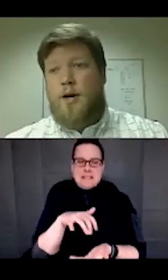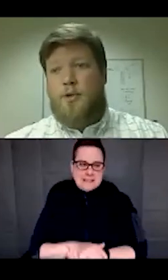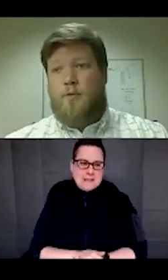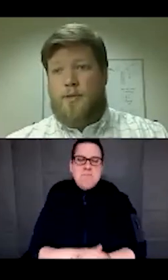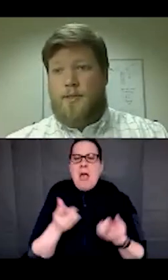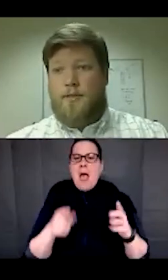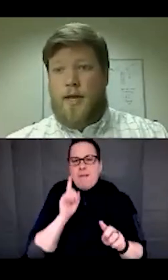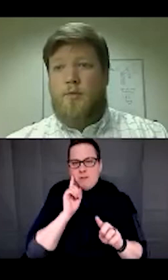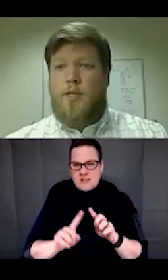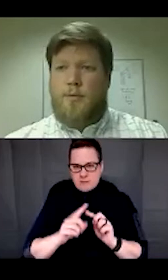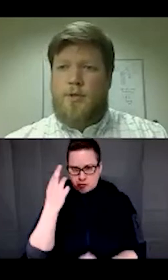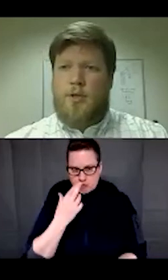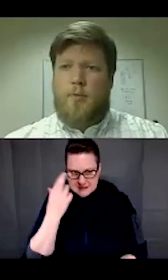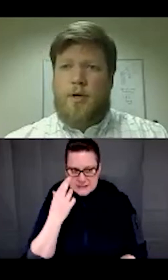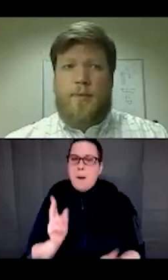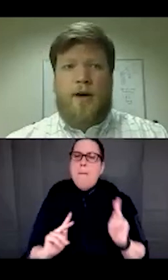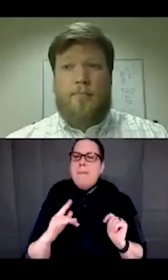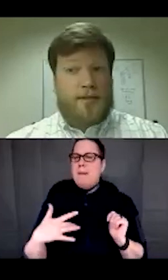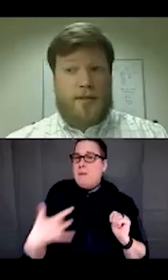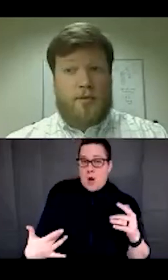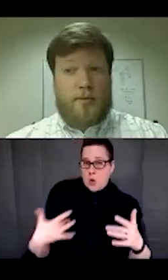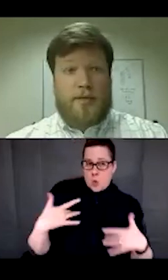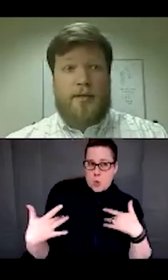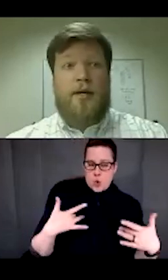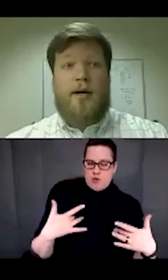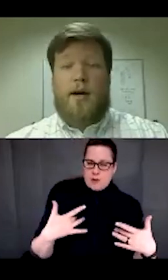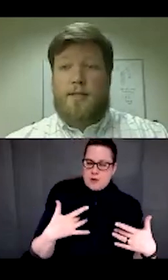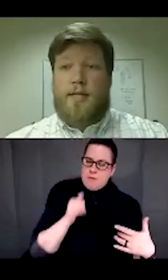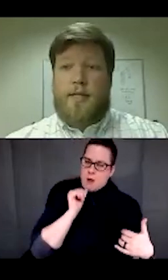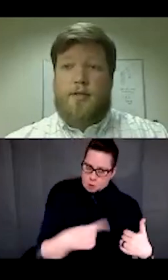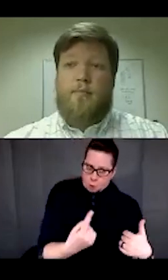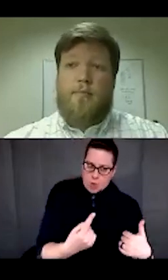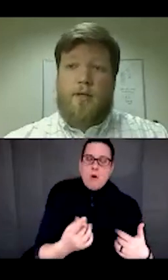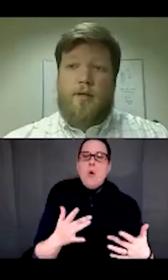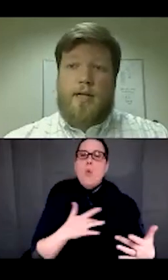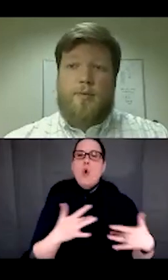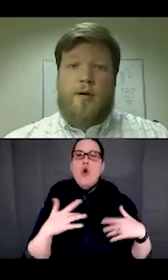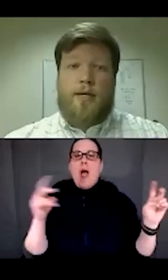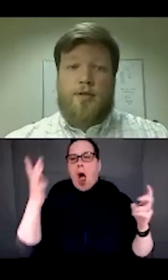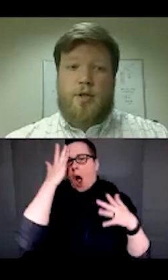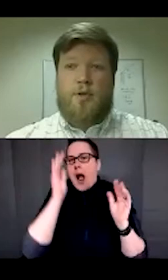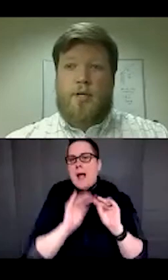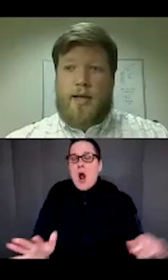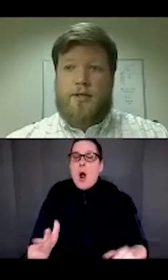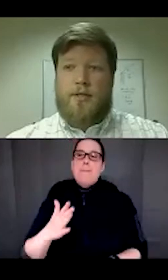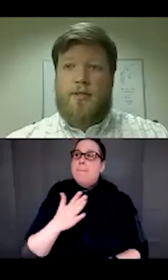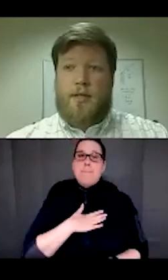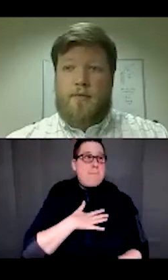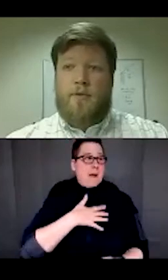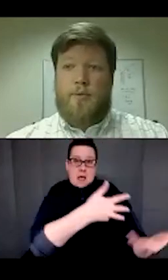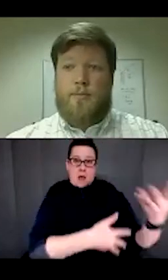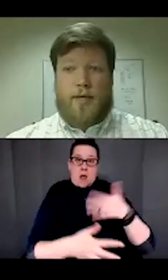for a couple different reasons, and the one that people usually worry about, but isn't the only reason, is contagion. That's where my social